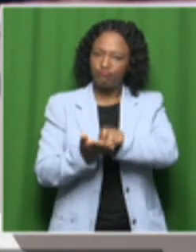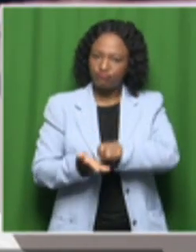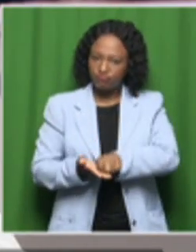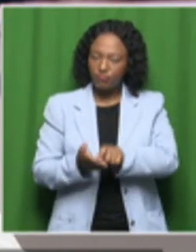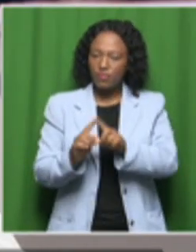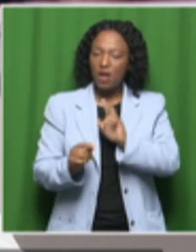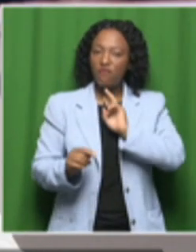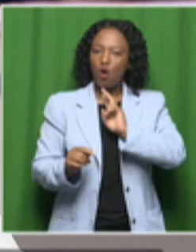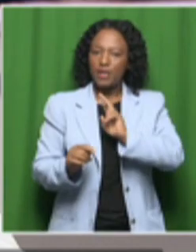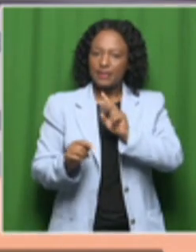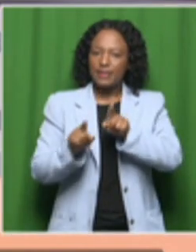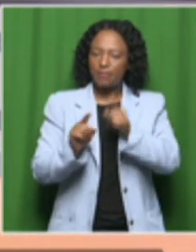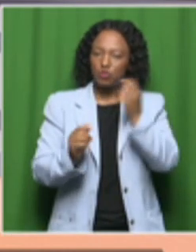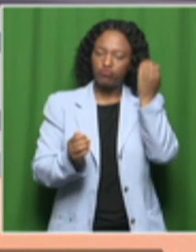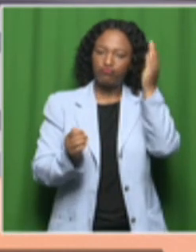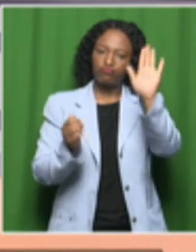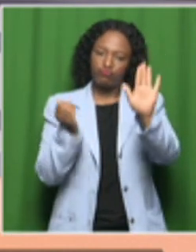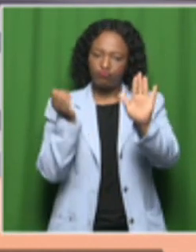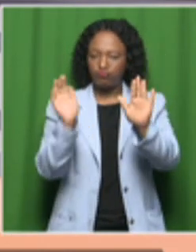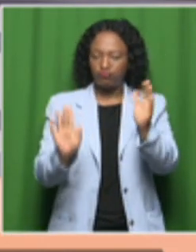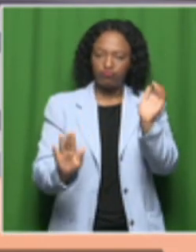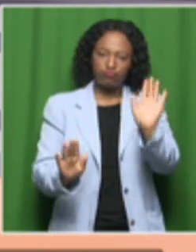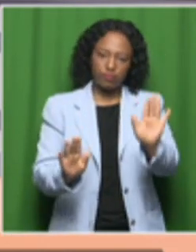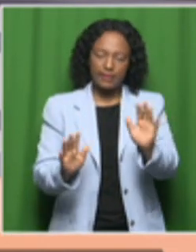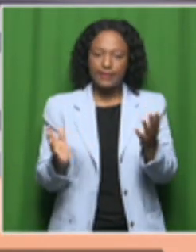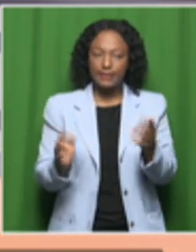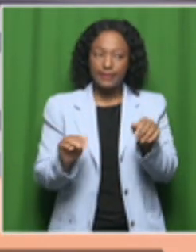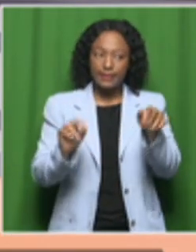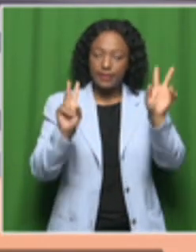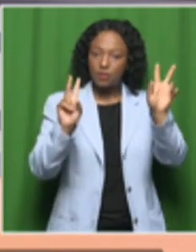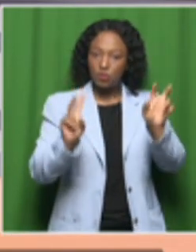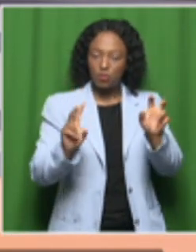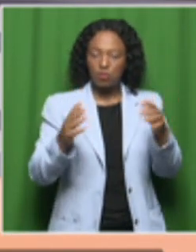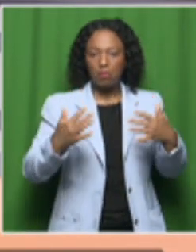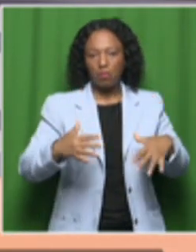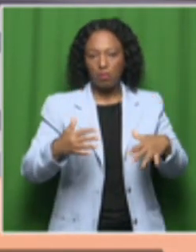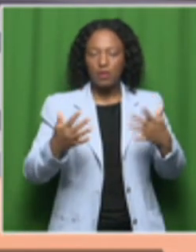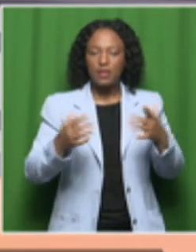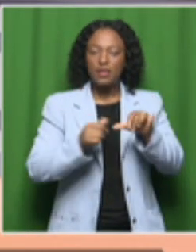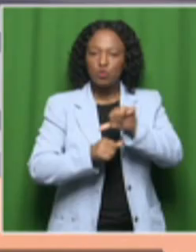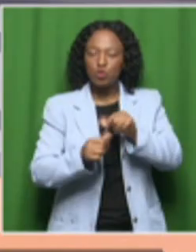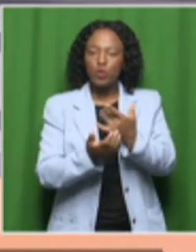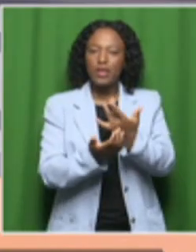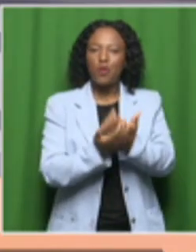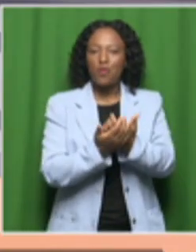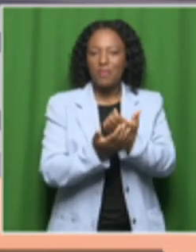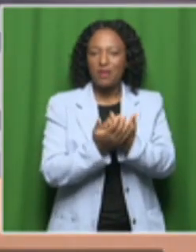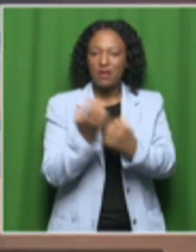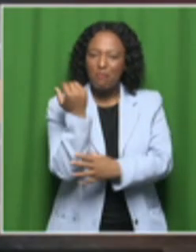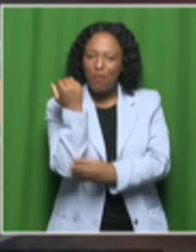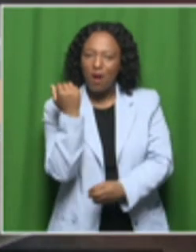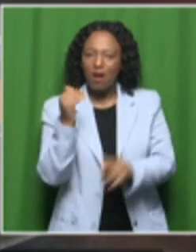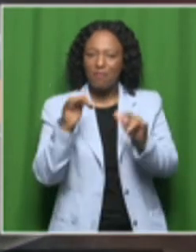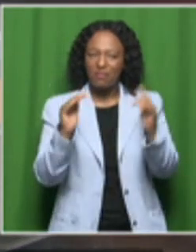as well. Yes, because the deeper issues delve into the socio-economic inequalities and it's faced by many